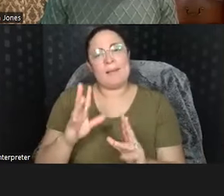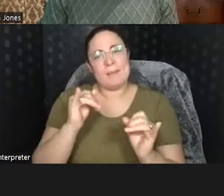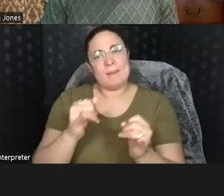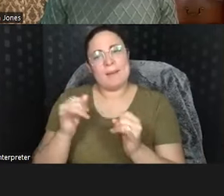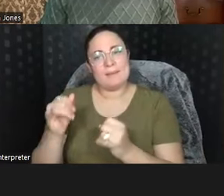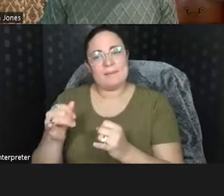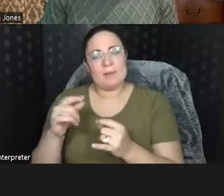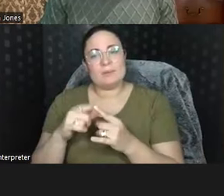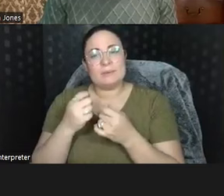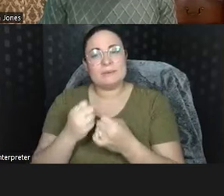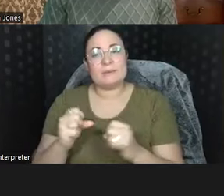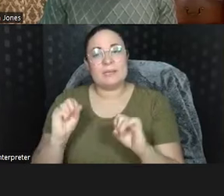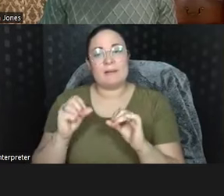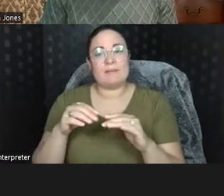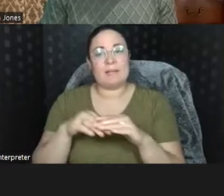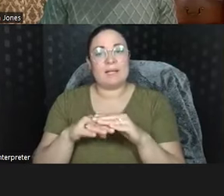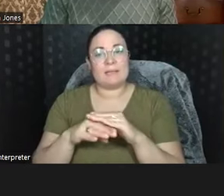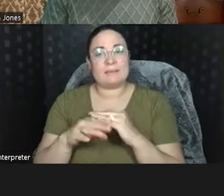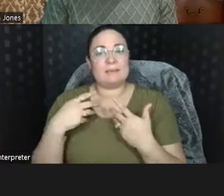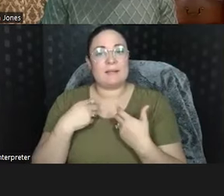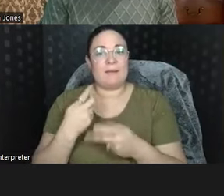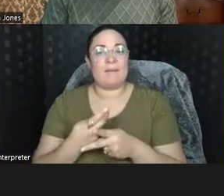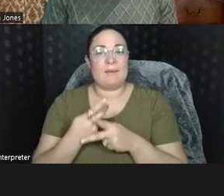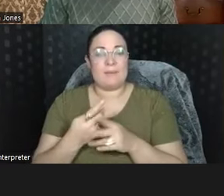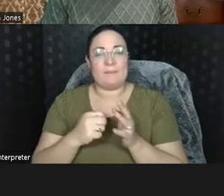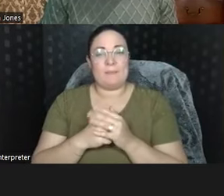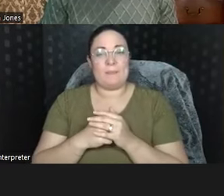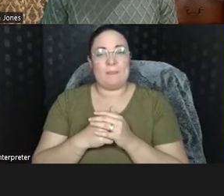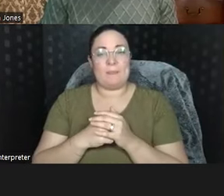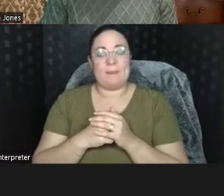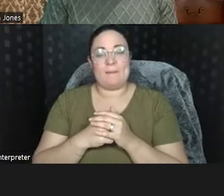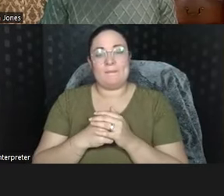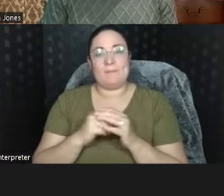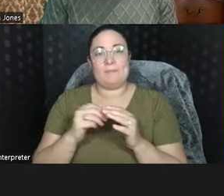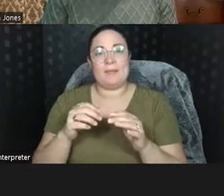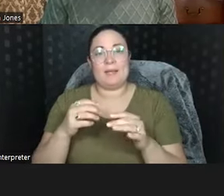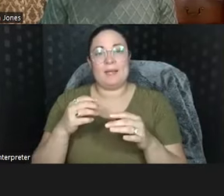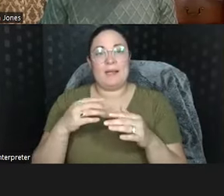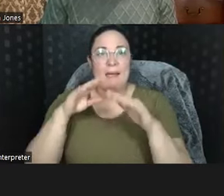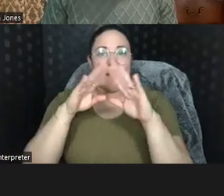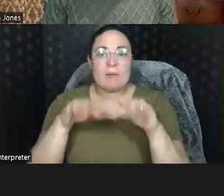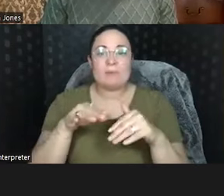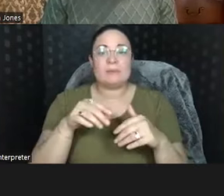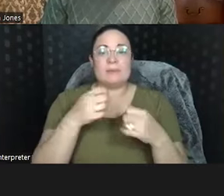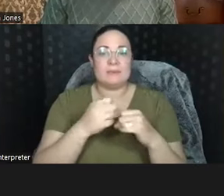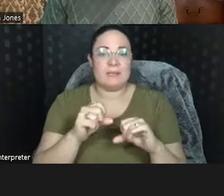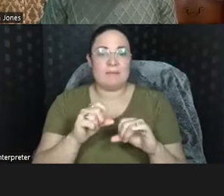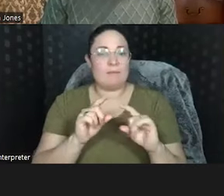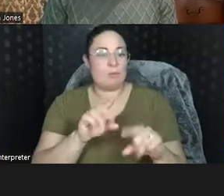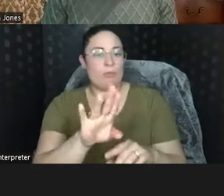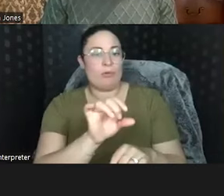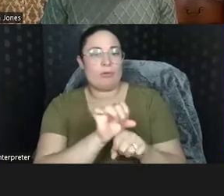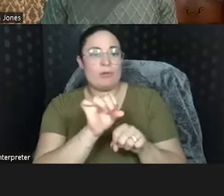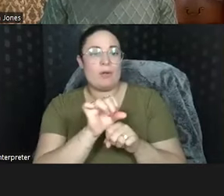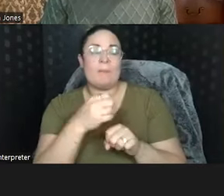to safely access healthcare, to safely access housing, safely go to their jobs? And those are things that we